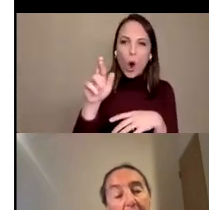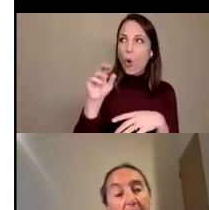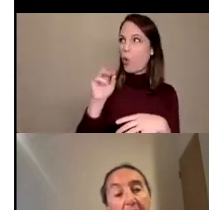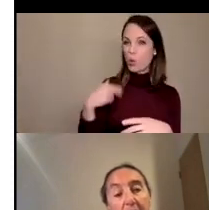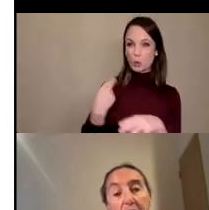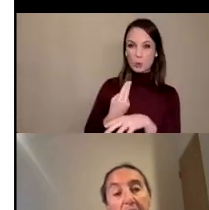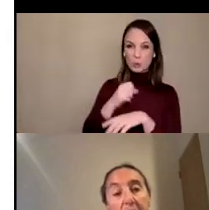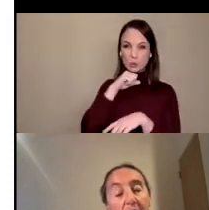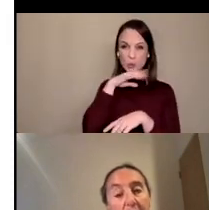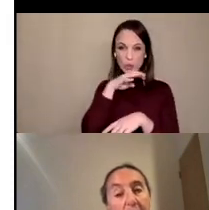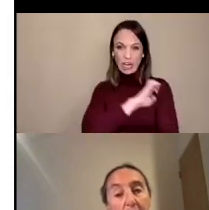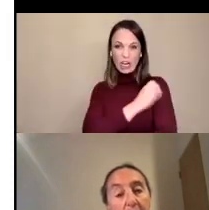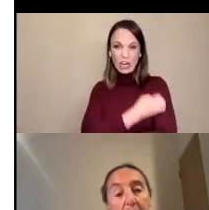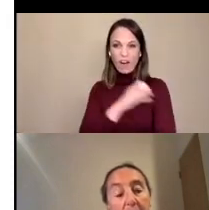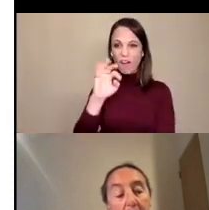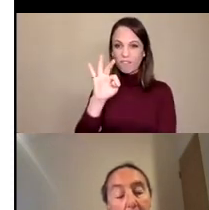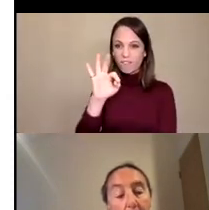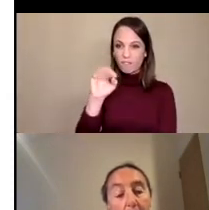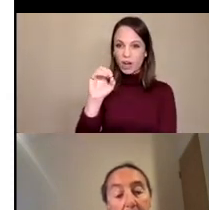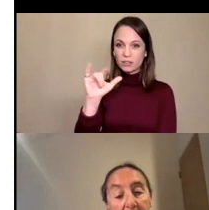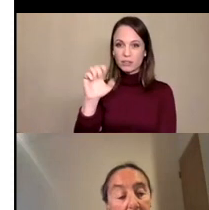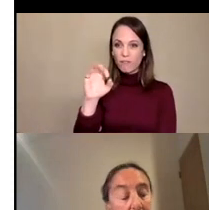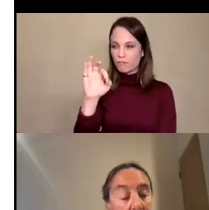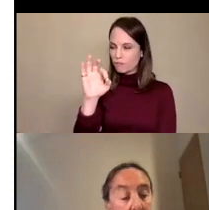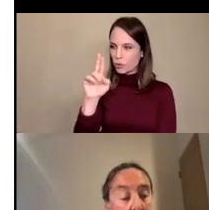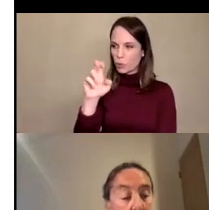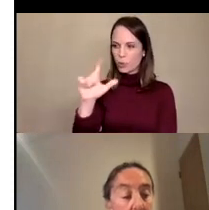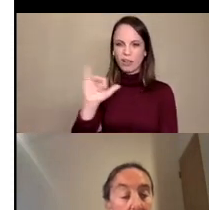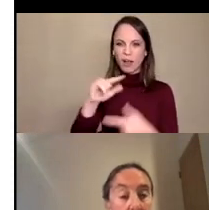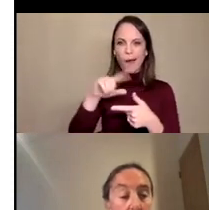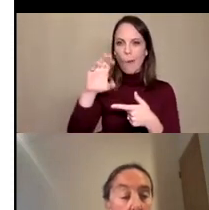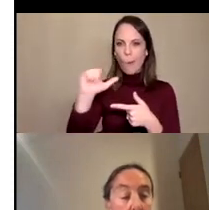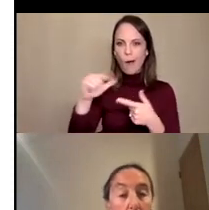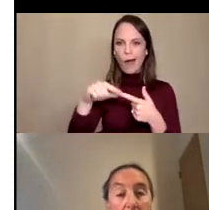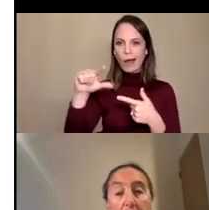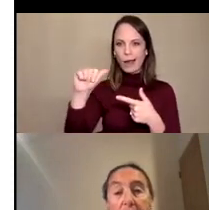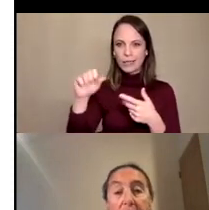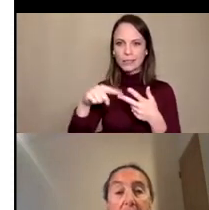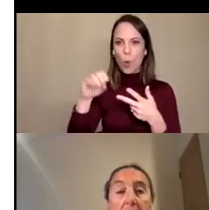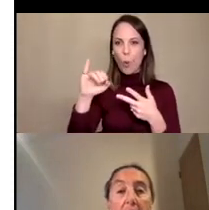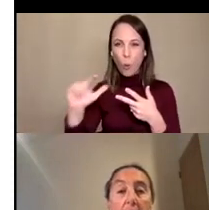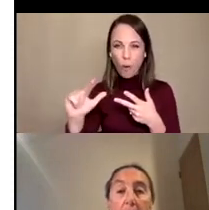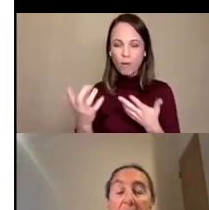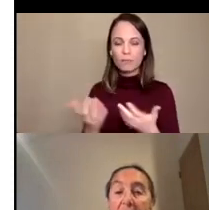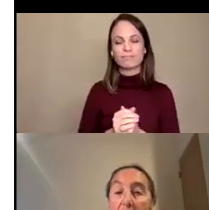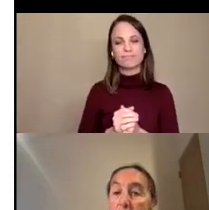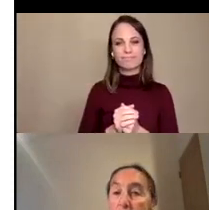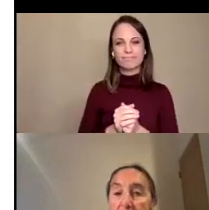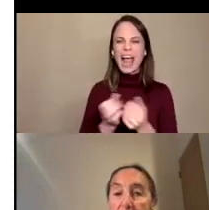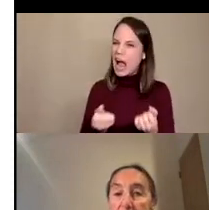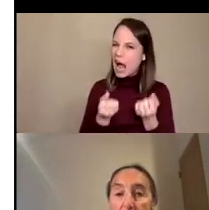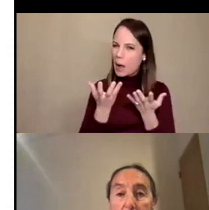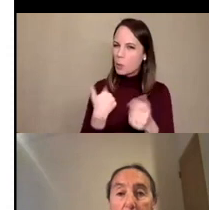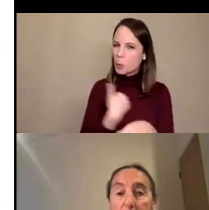dirty energy from fossil fuels like coal, gas, and oil, how much